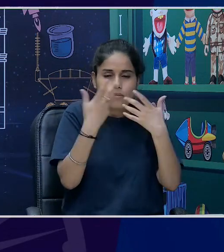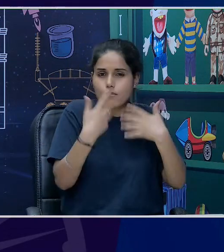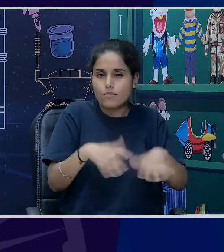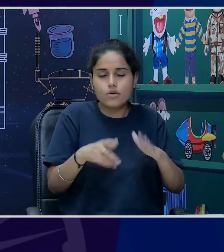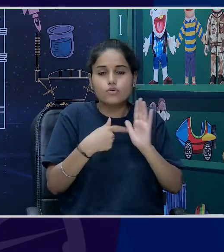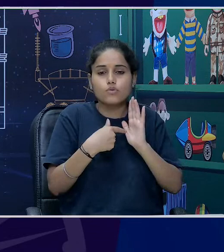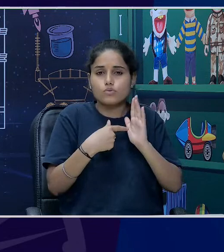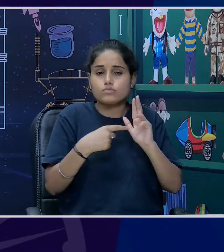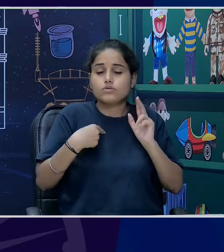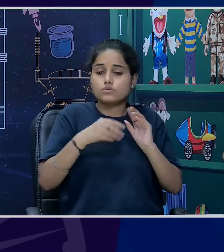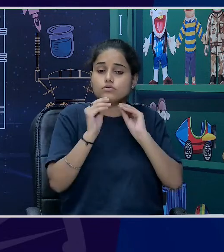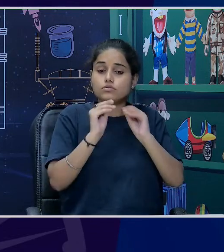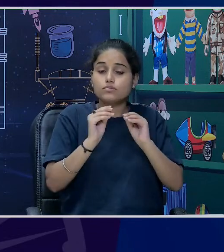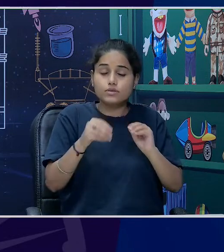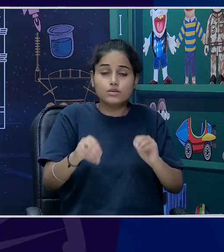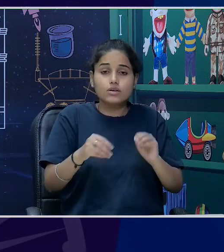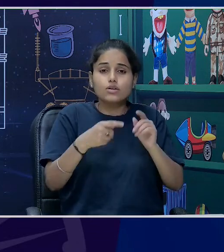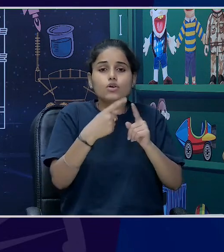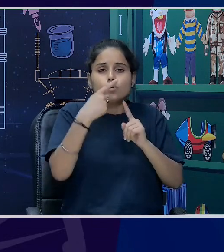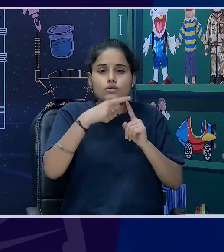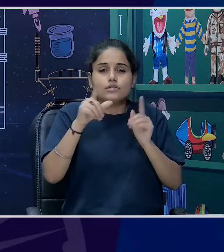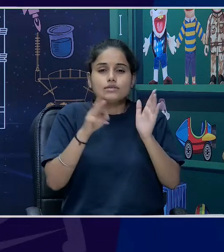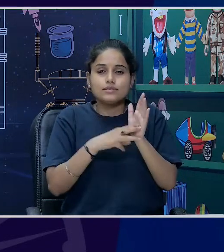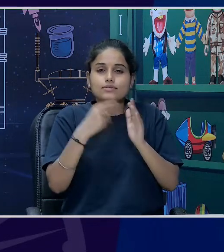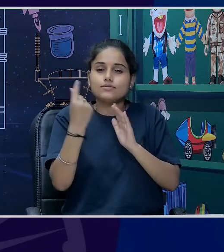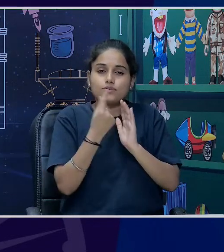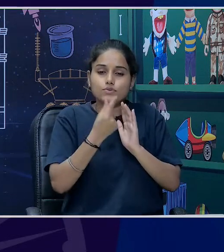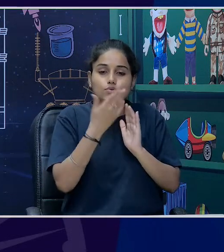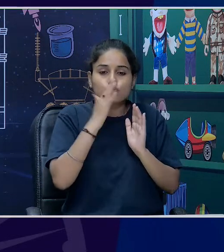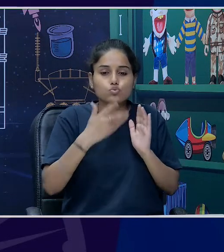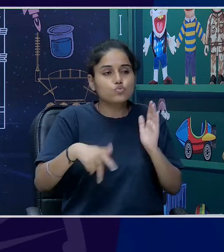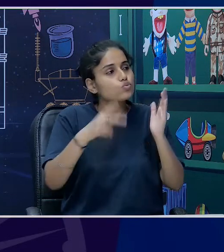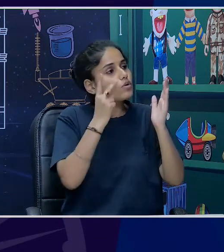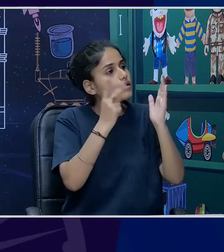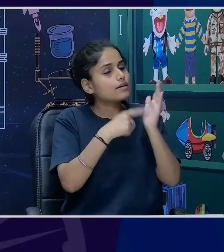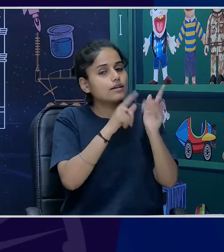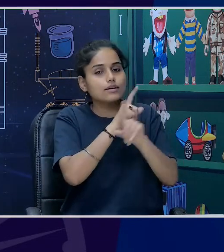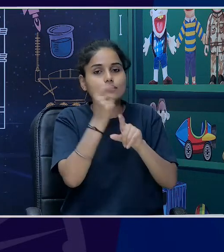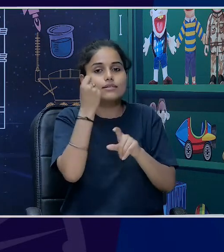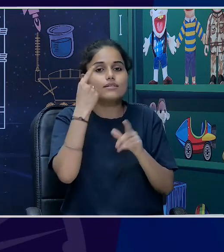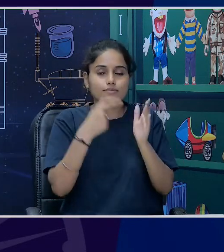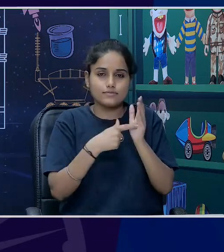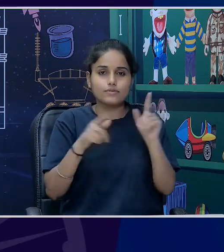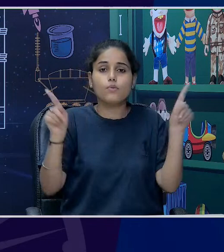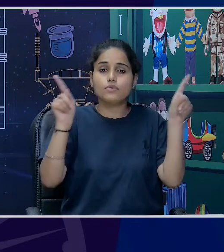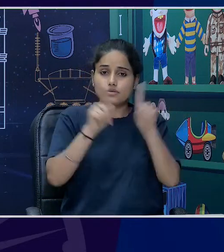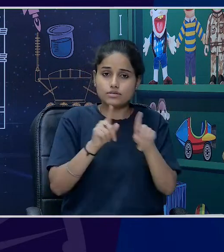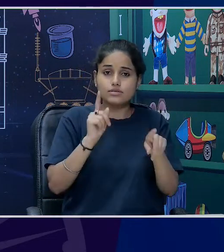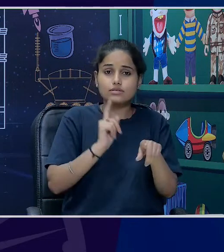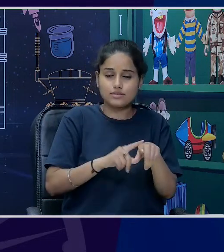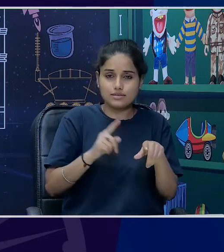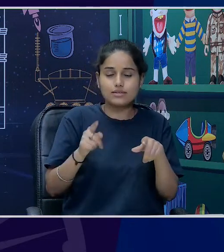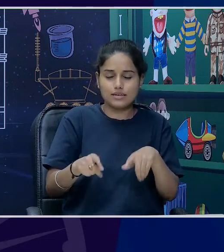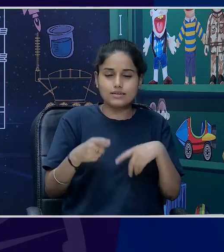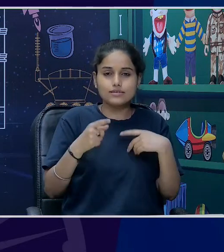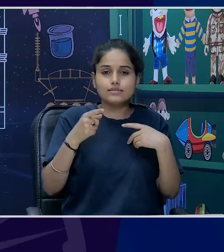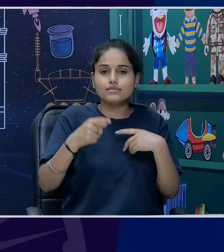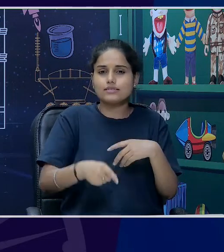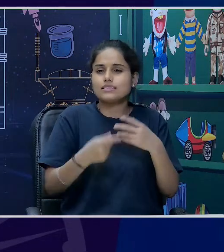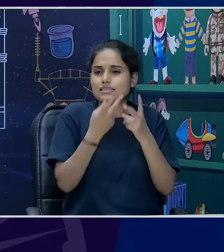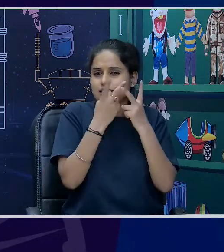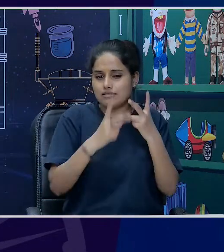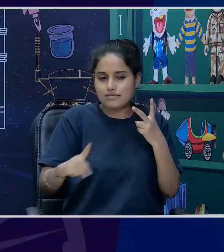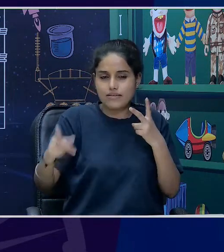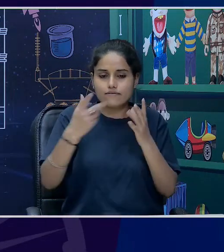using actually, and through this they can increase the vocabulary as well. So at the same time, simultaneously with all such